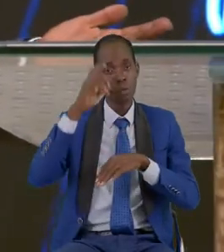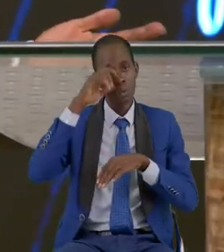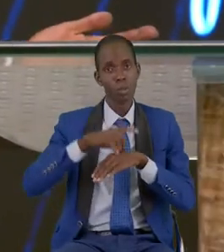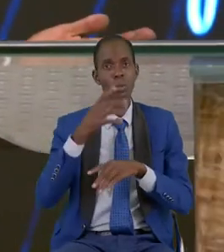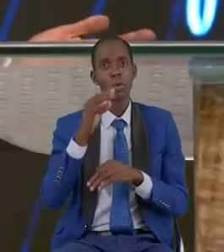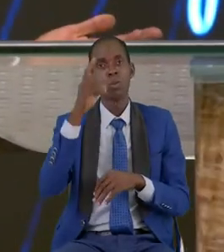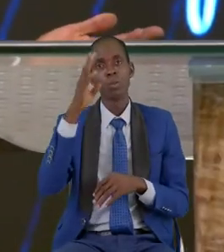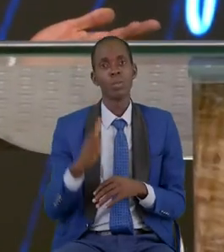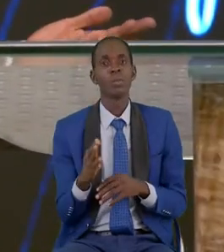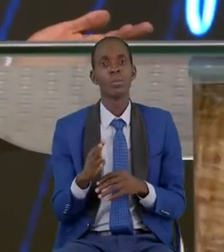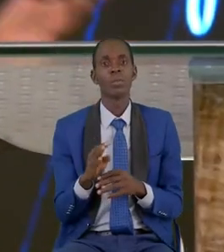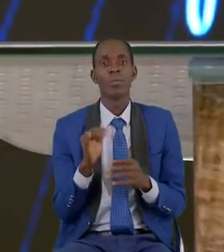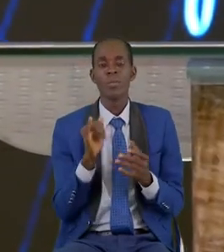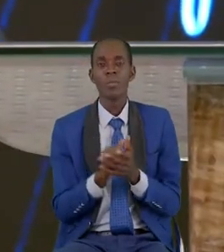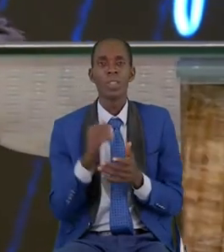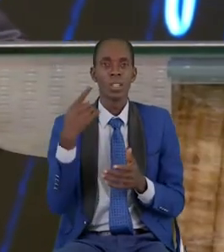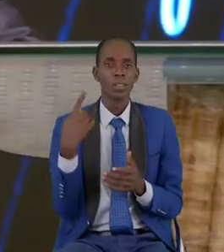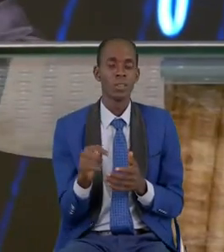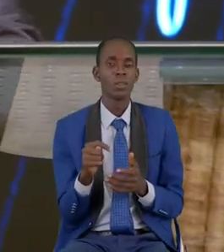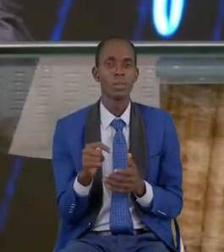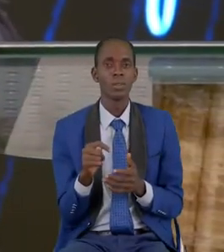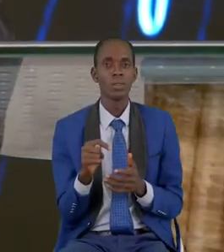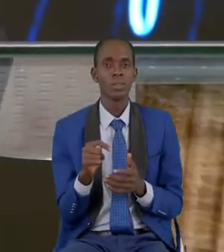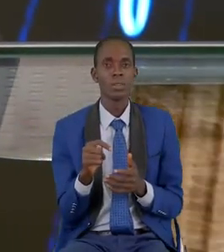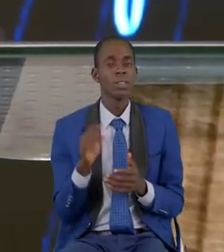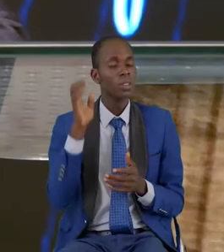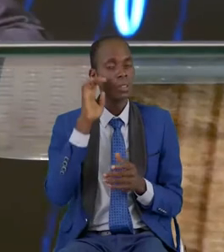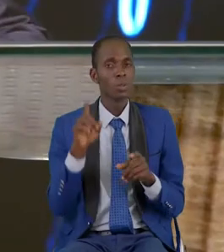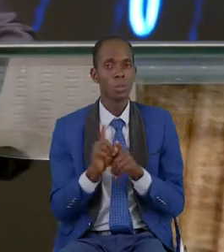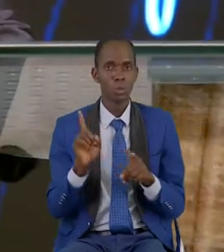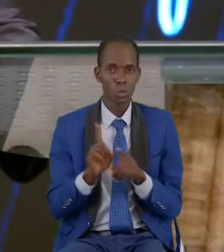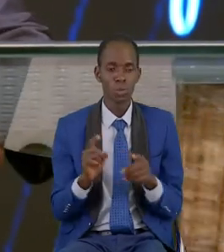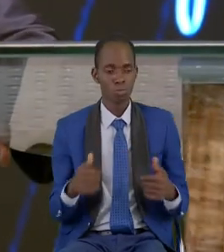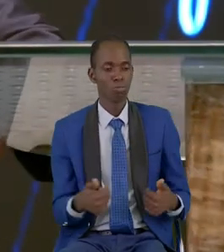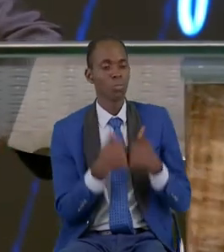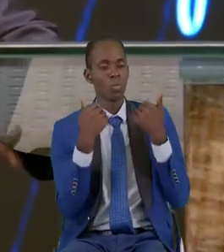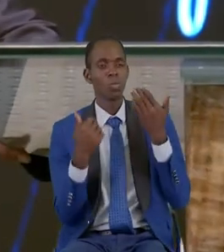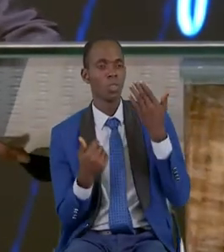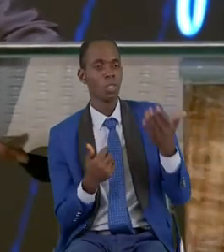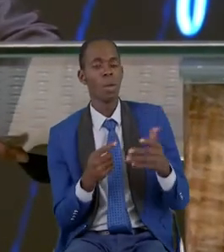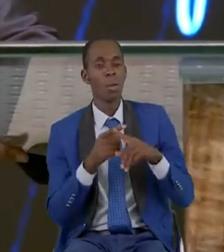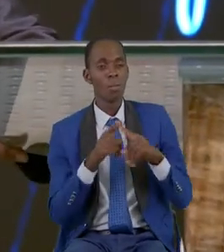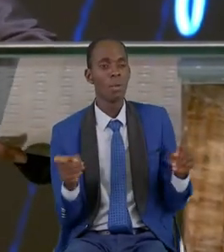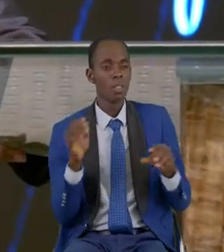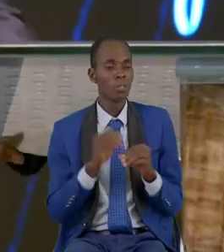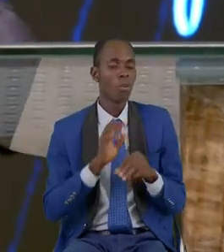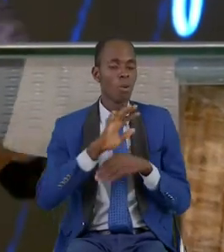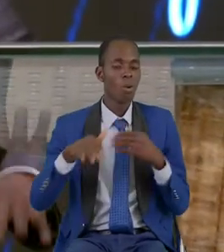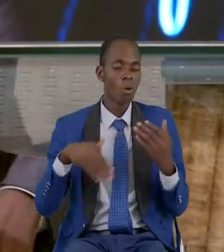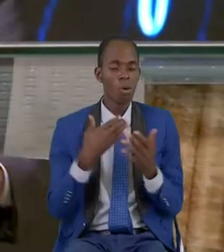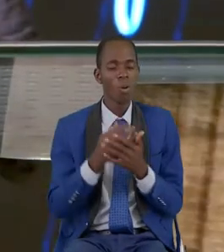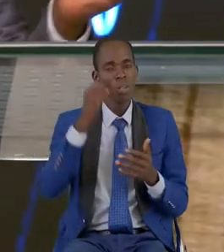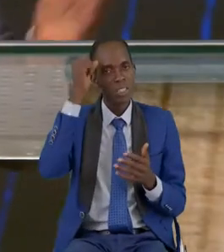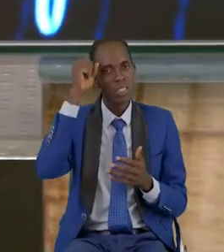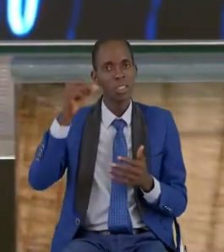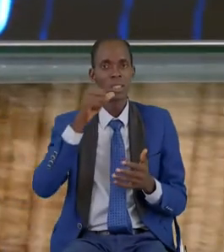He wrote the epistle to the Galatians. He even confronted me there. But in all his epistles,